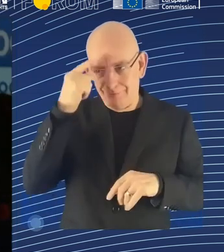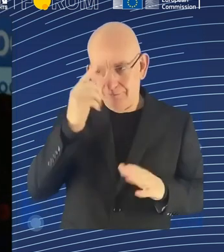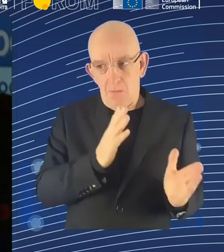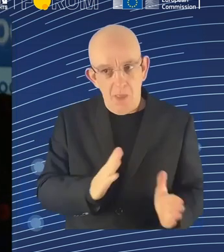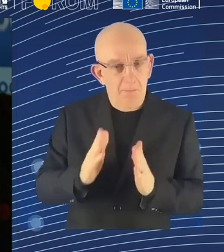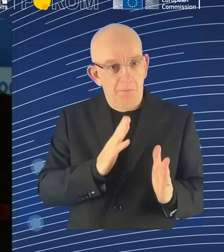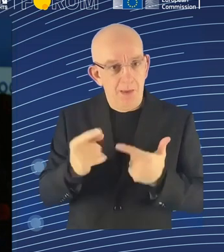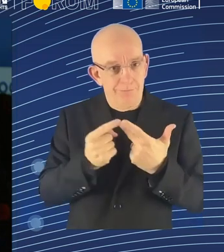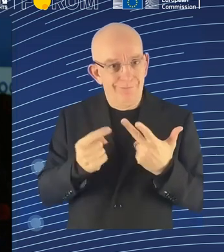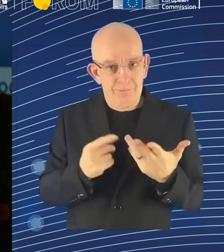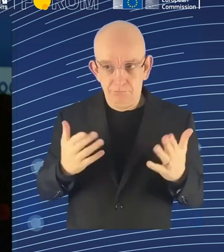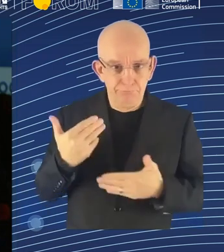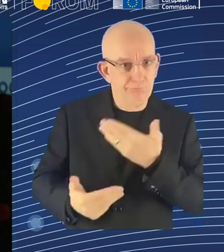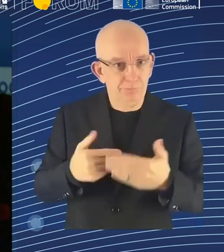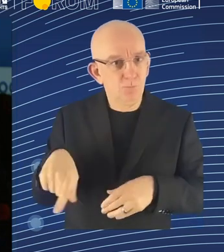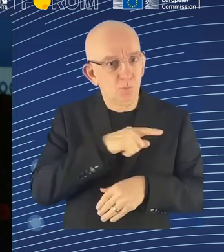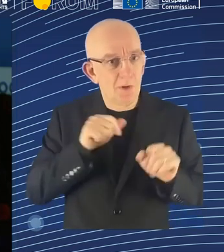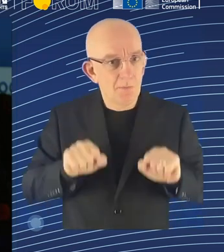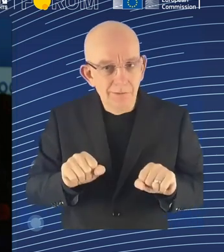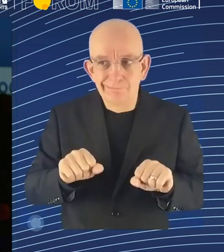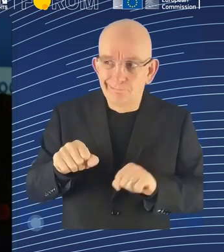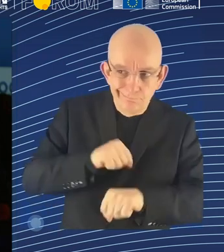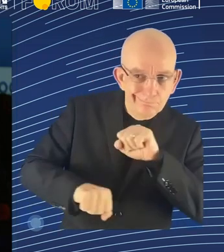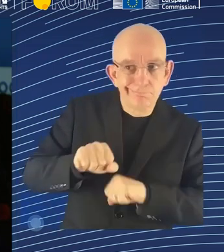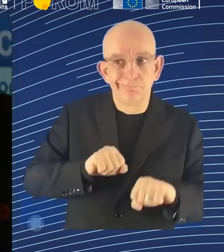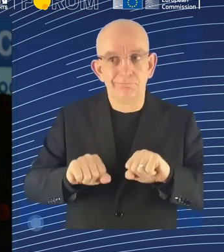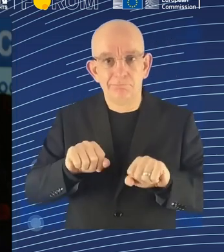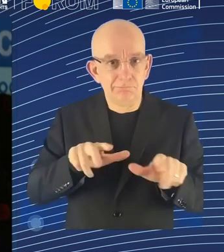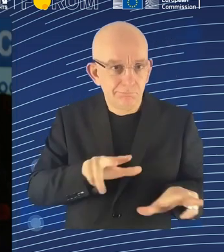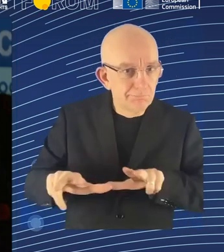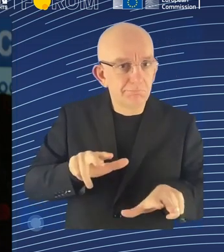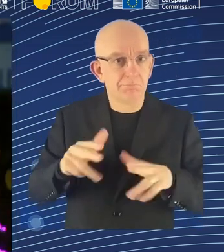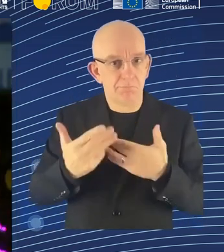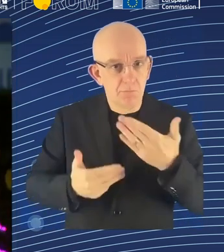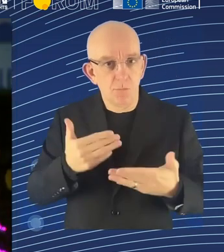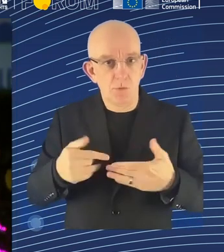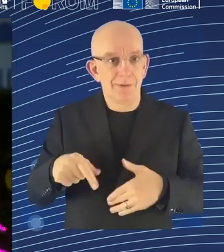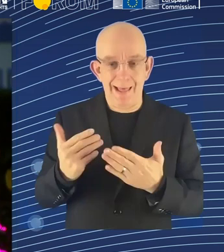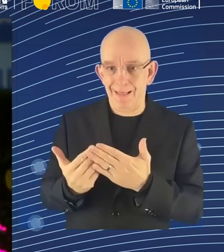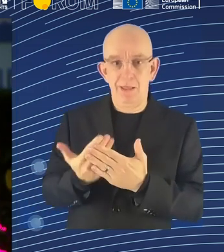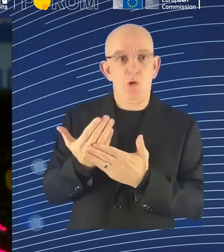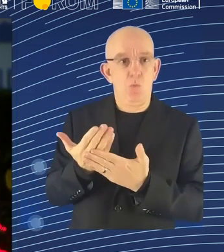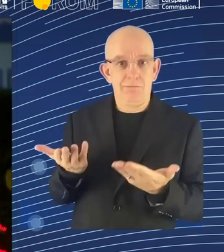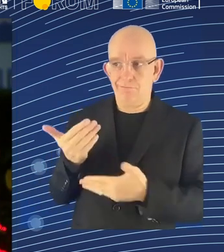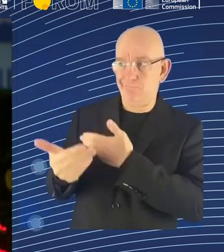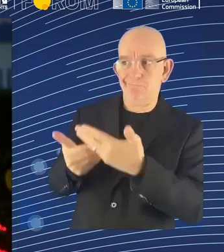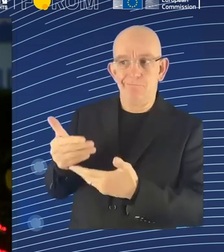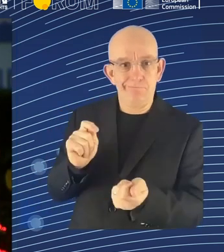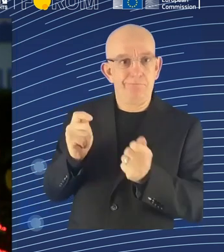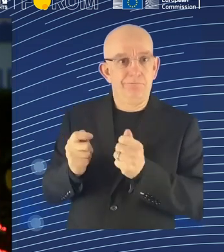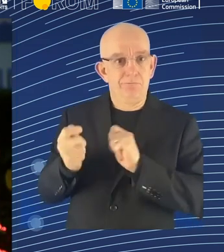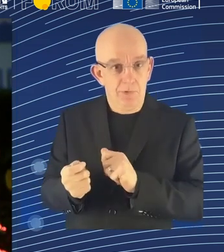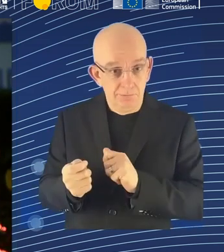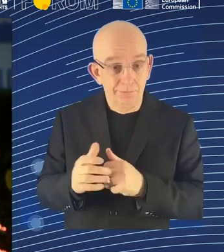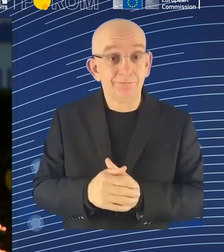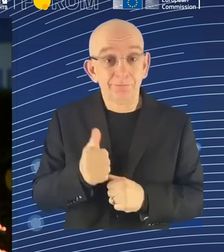the space of data. Since the beginning of my mandate, I've been working on this with a truly